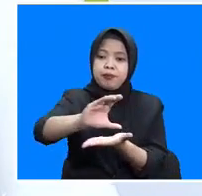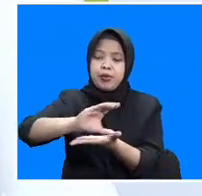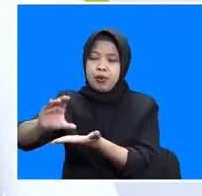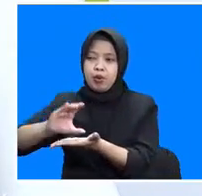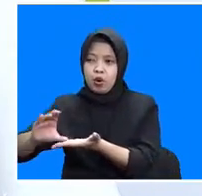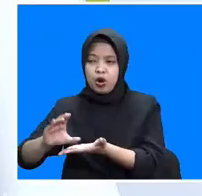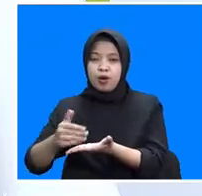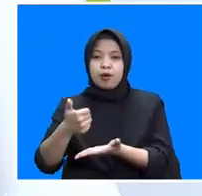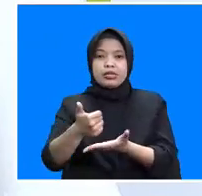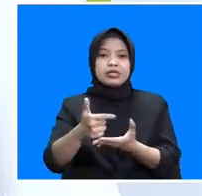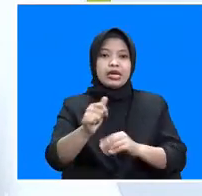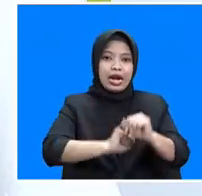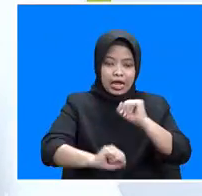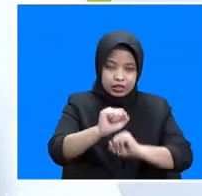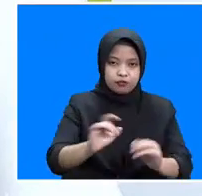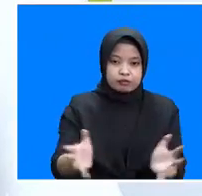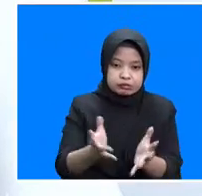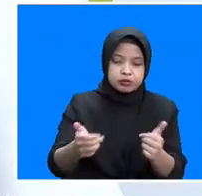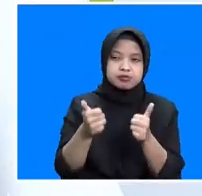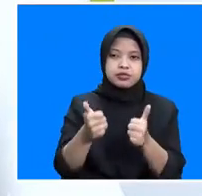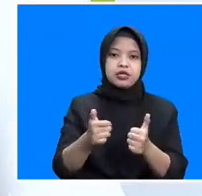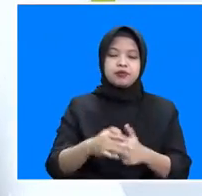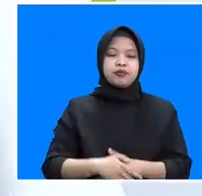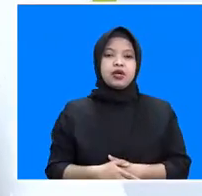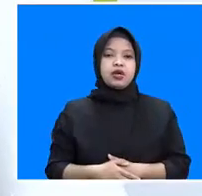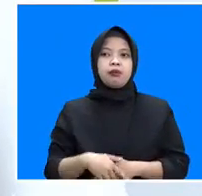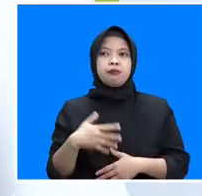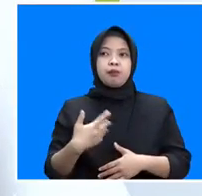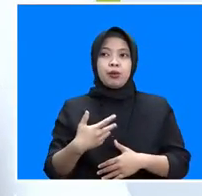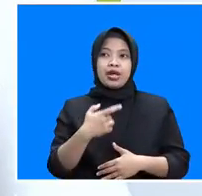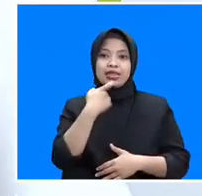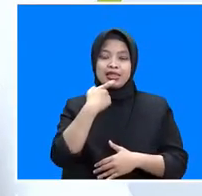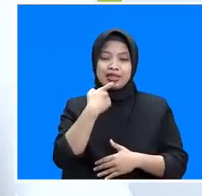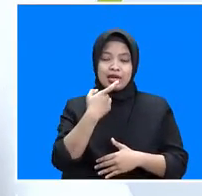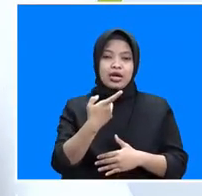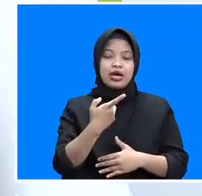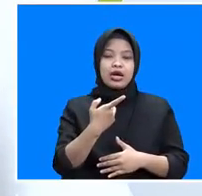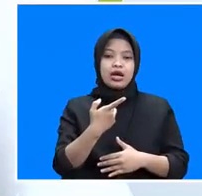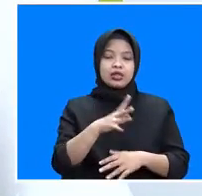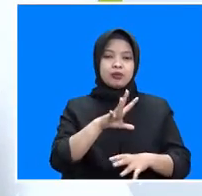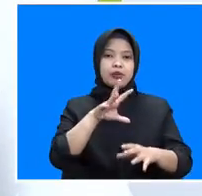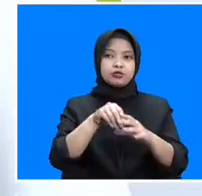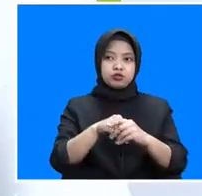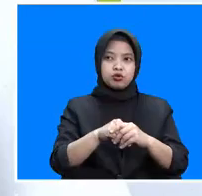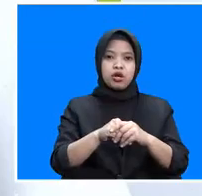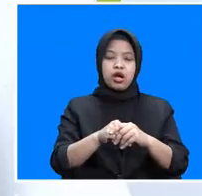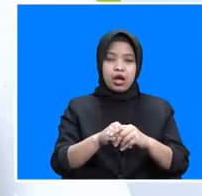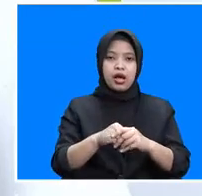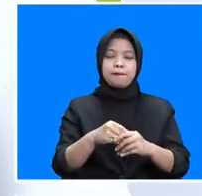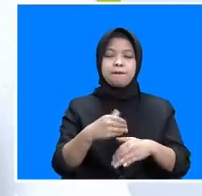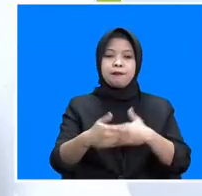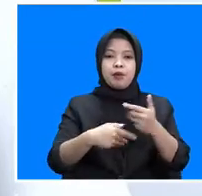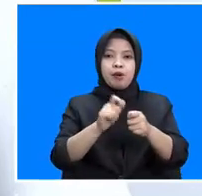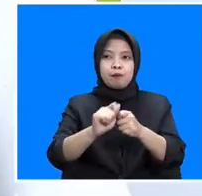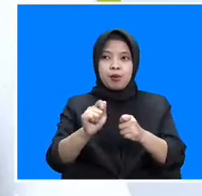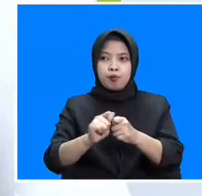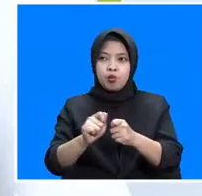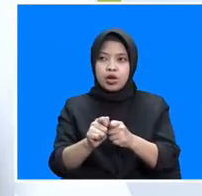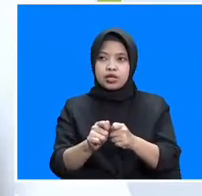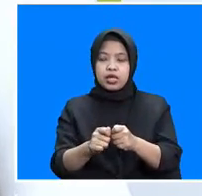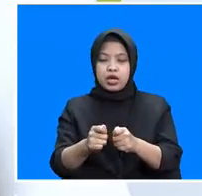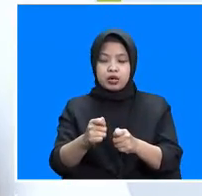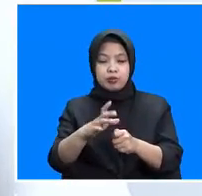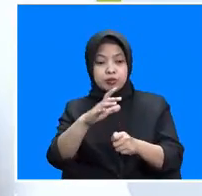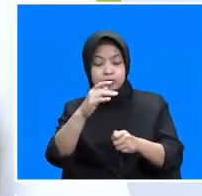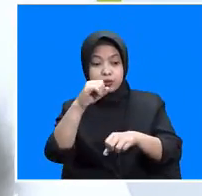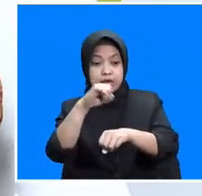well. In terms of what they do in relation to health and sanitation, is that as you'd expect